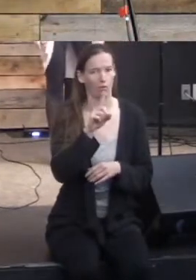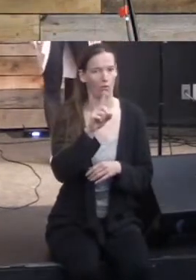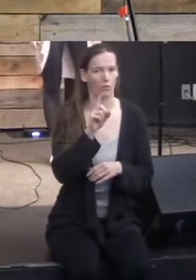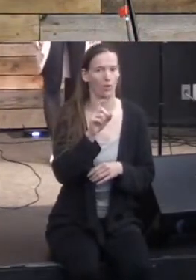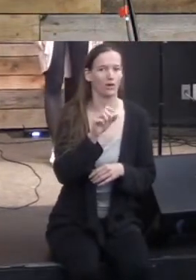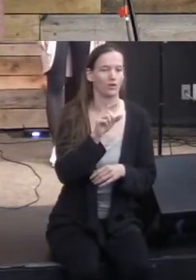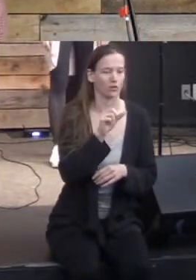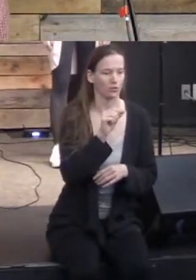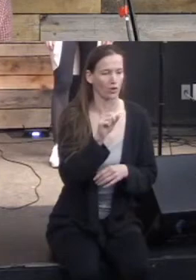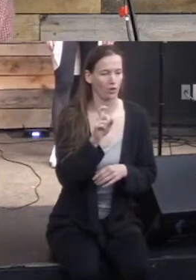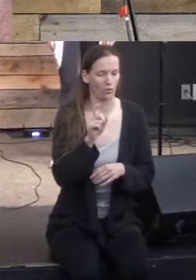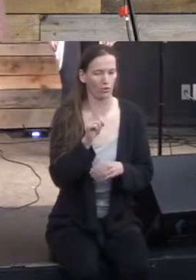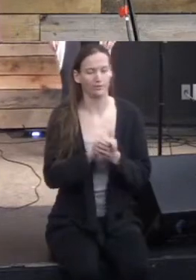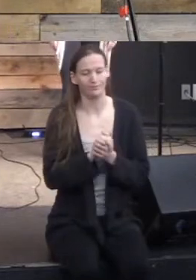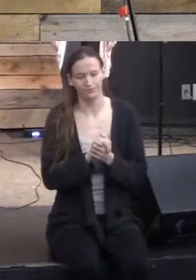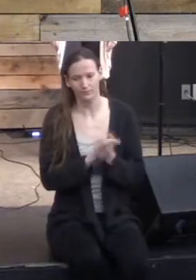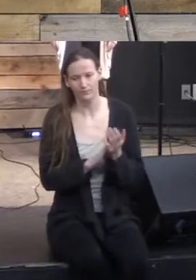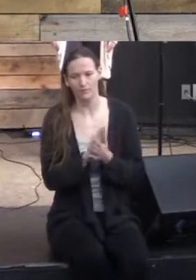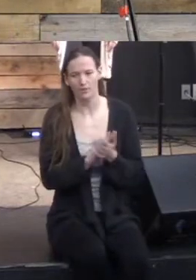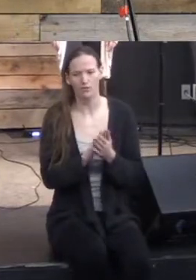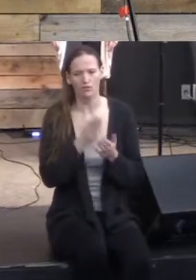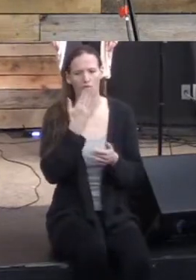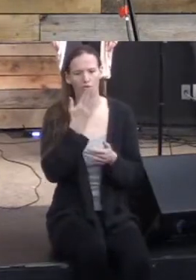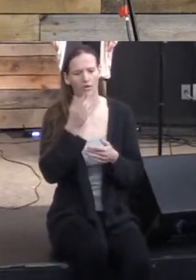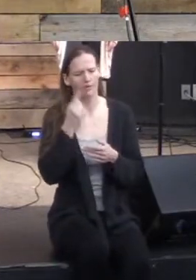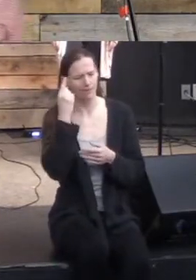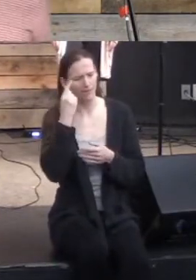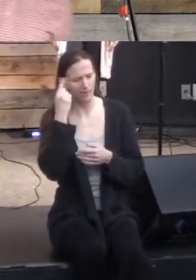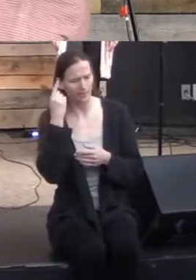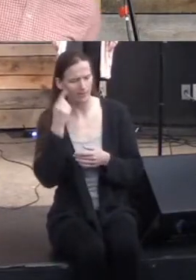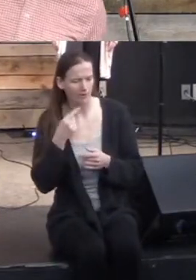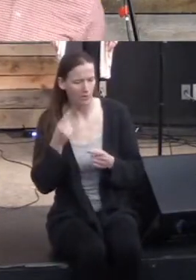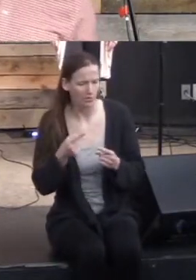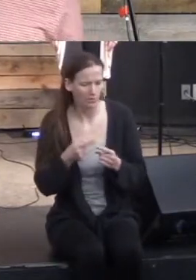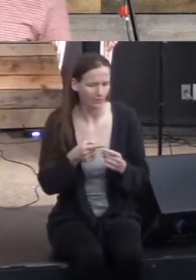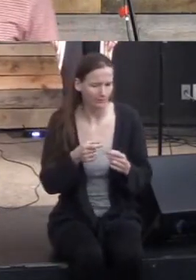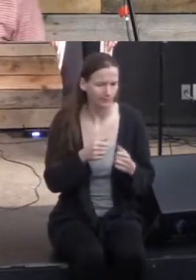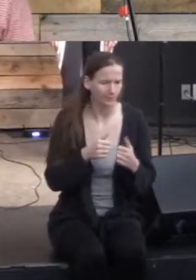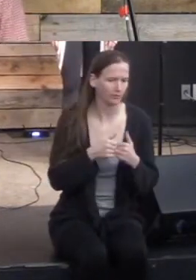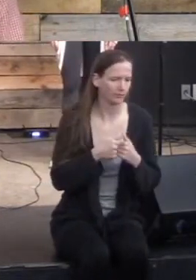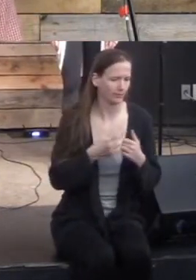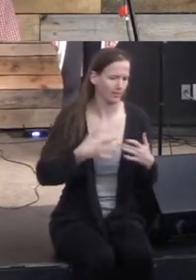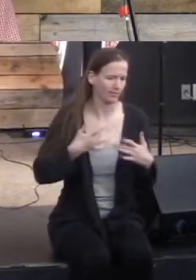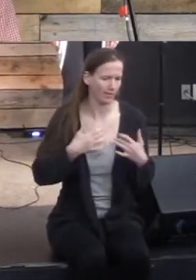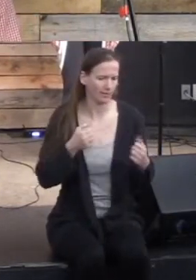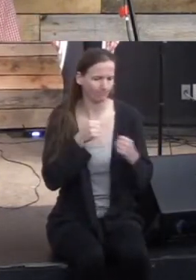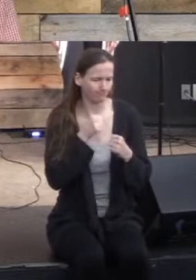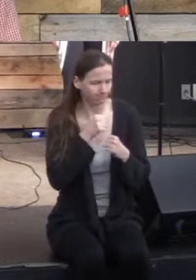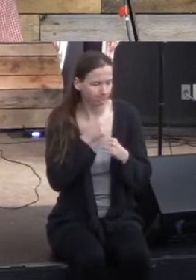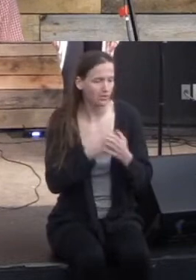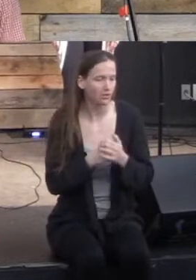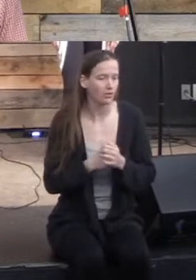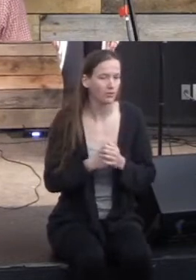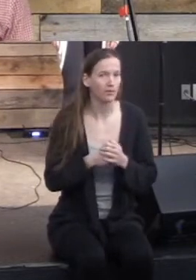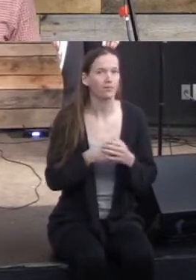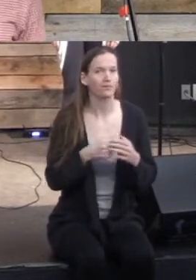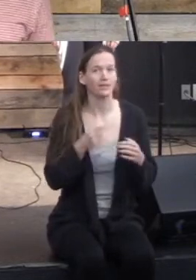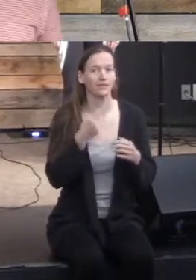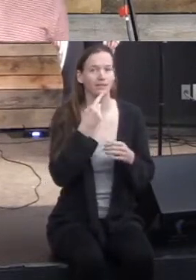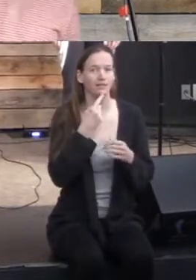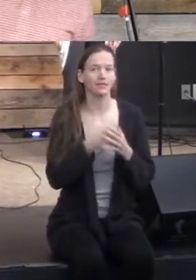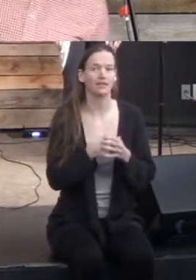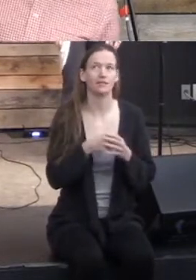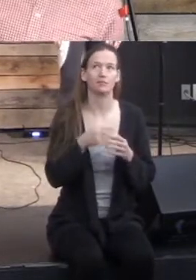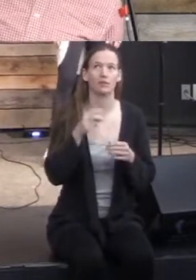you're thinking about battles that you're facing and the fact that God protects us. Amen. But this is what it says. I lift up my eyes to the